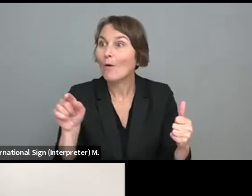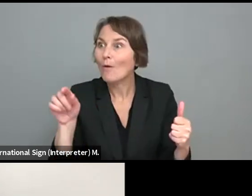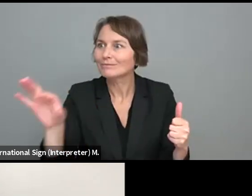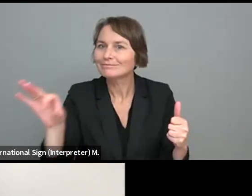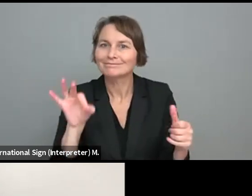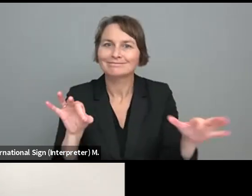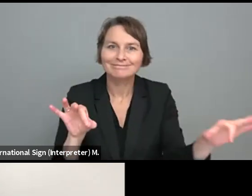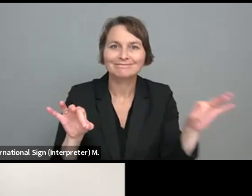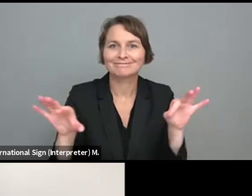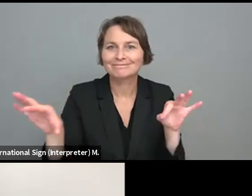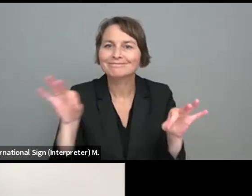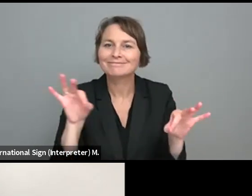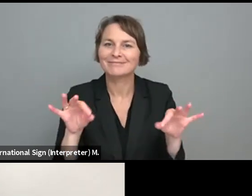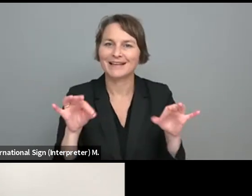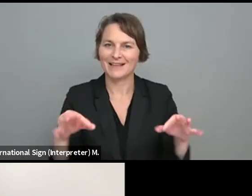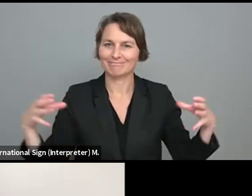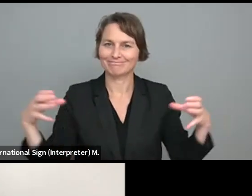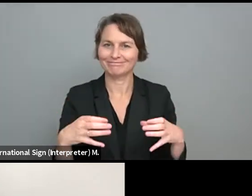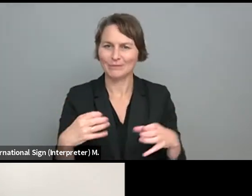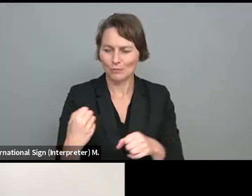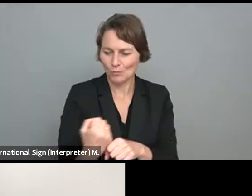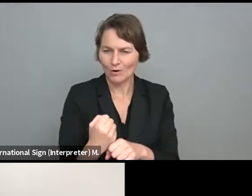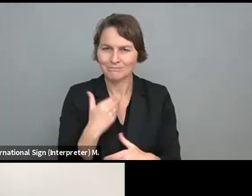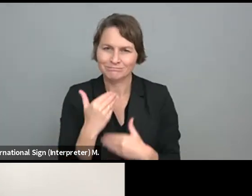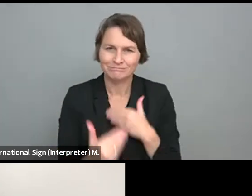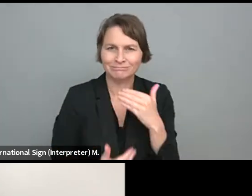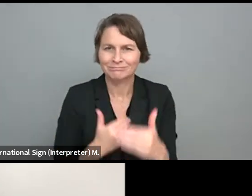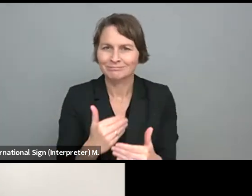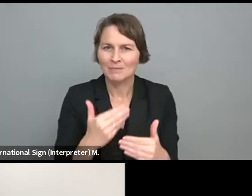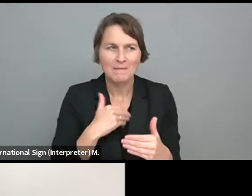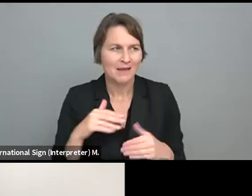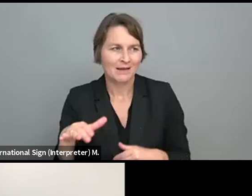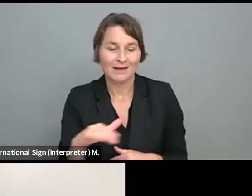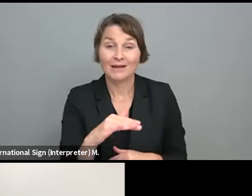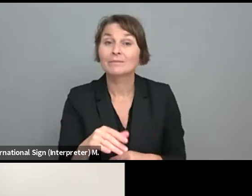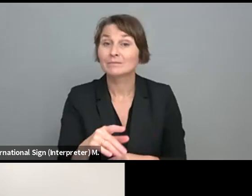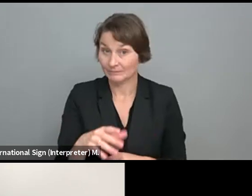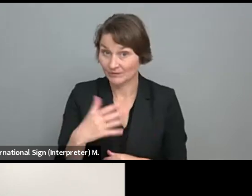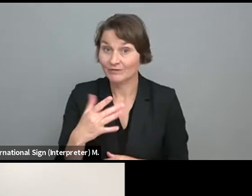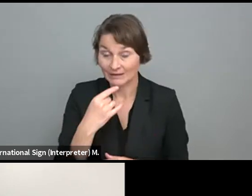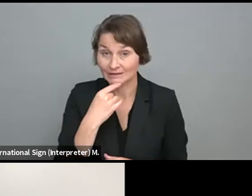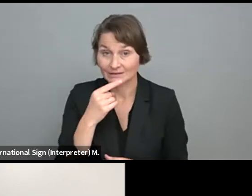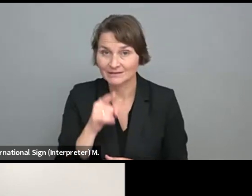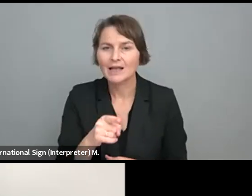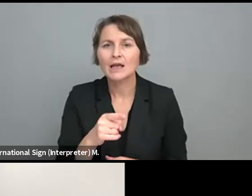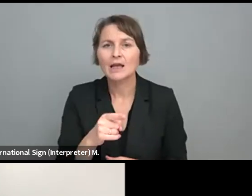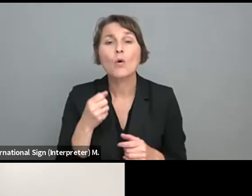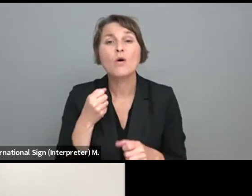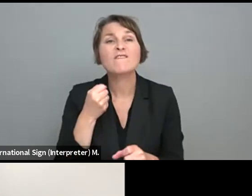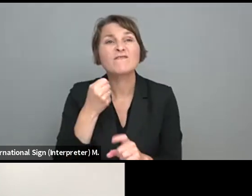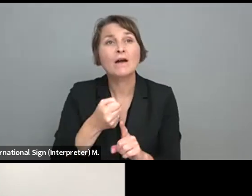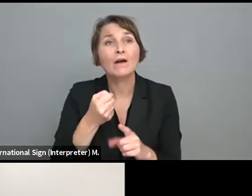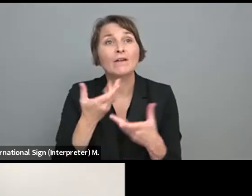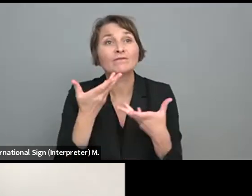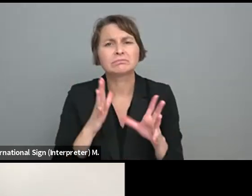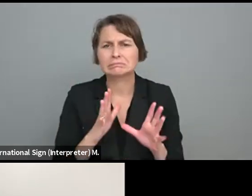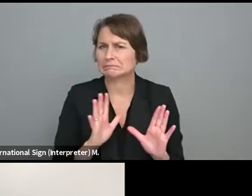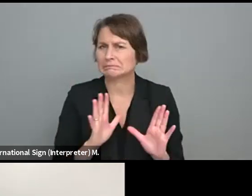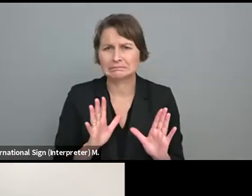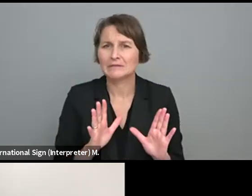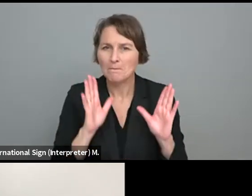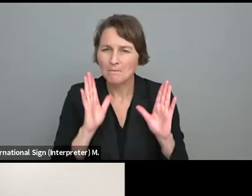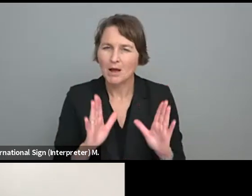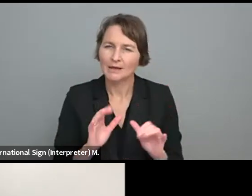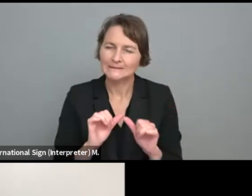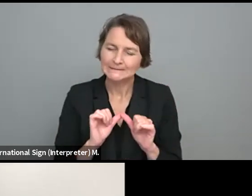make it work in my environment. And as you say, the fight is long from over, but we have to keep on